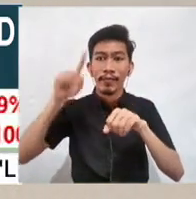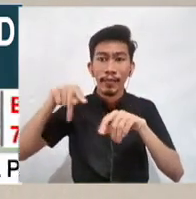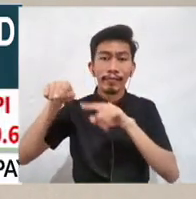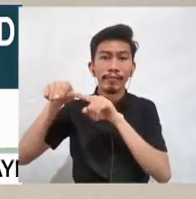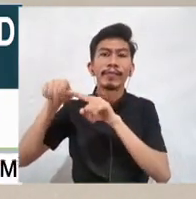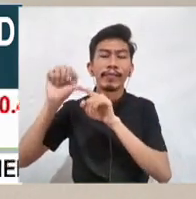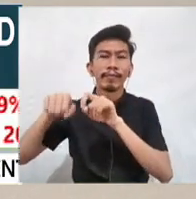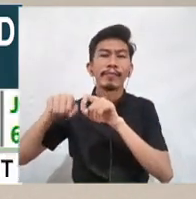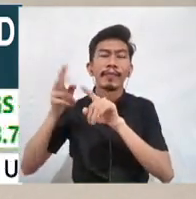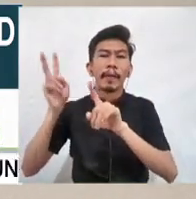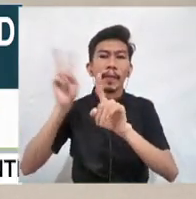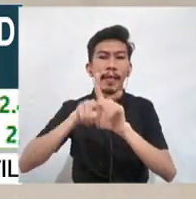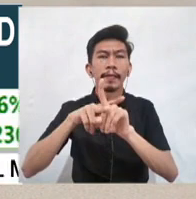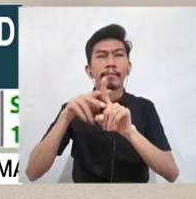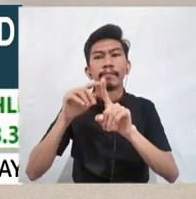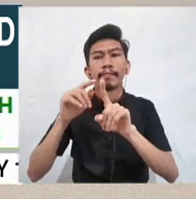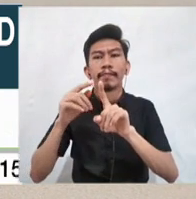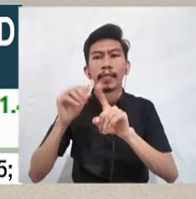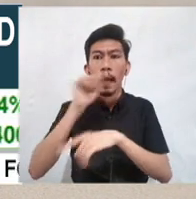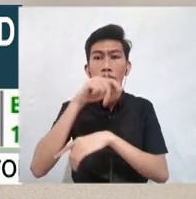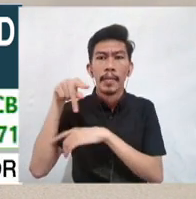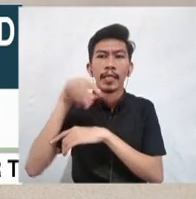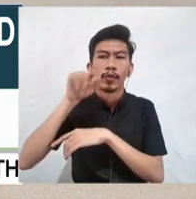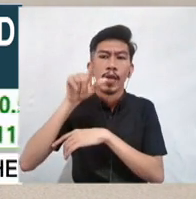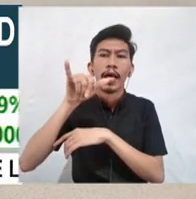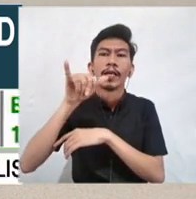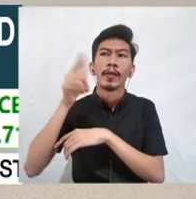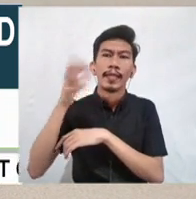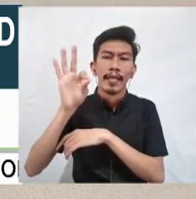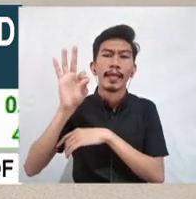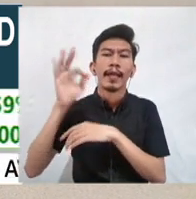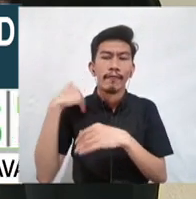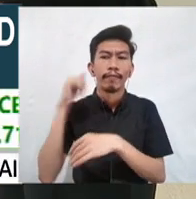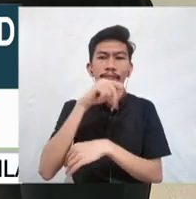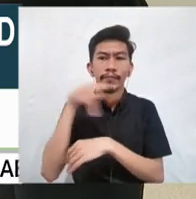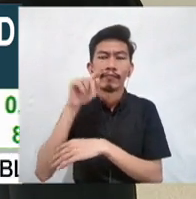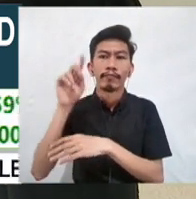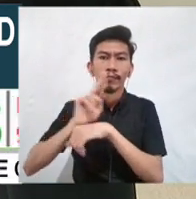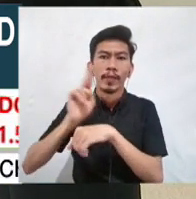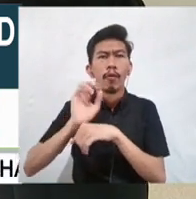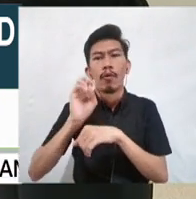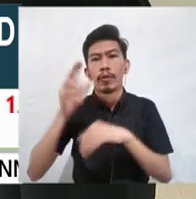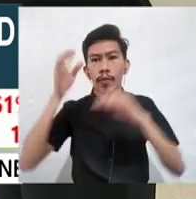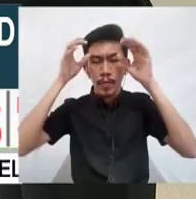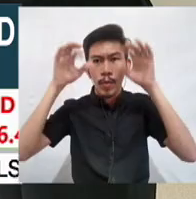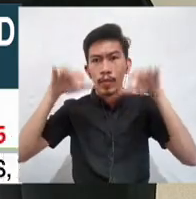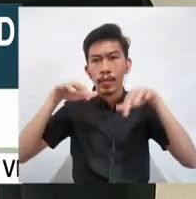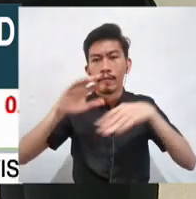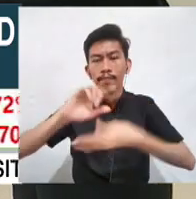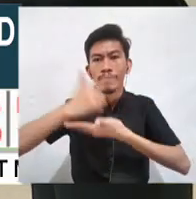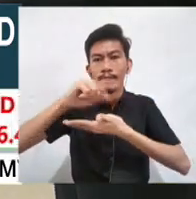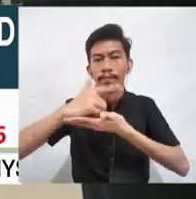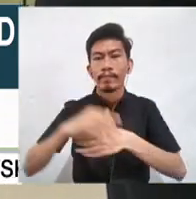we will launch on July 29. You mm-hmm. can also use your computers, no, mm-hmm. To know